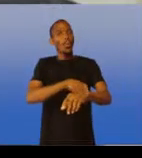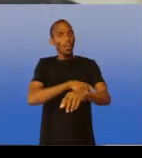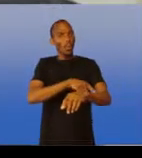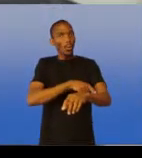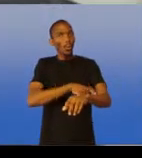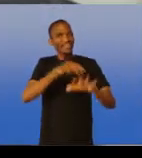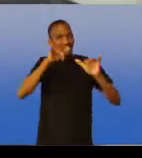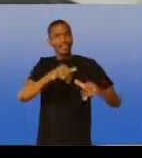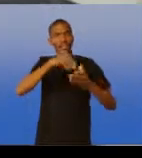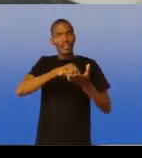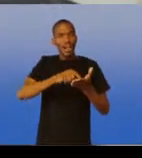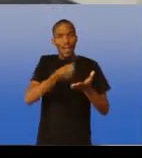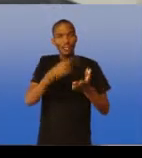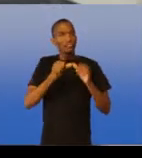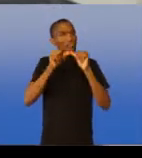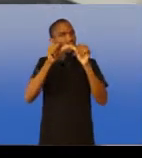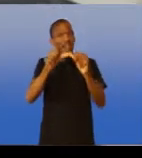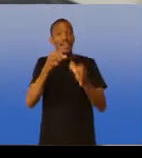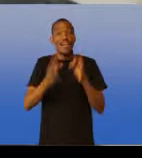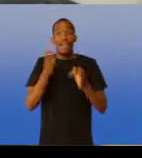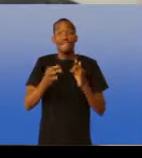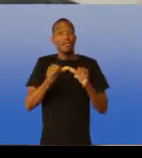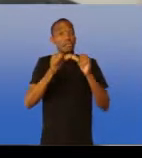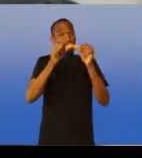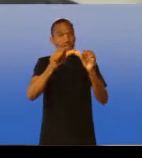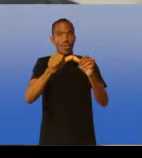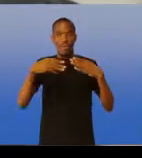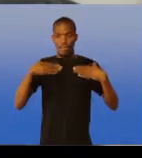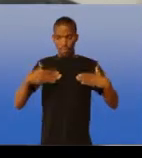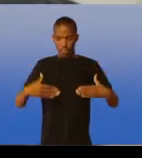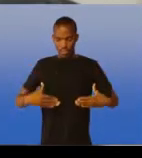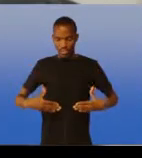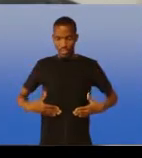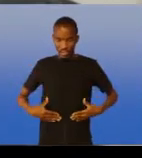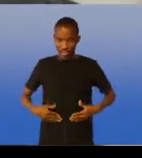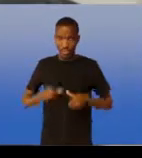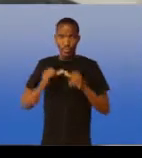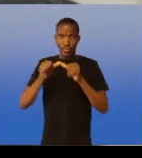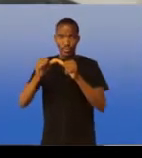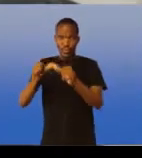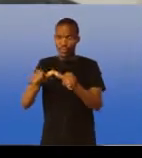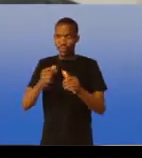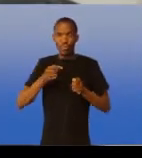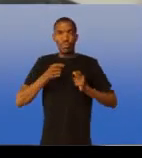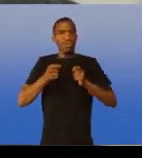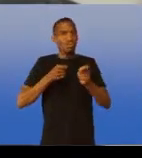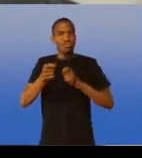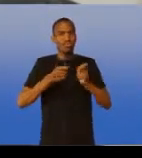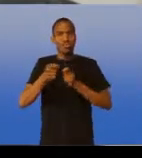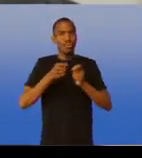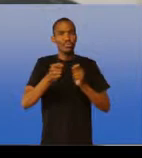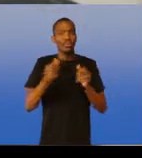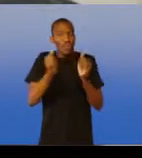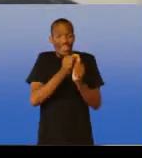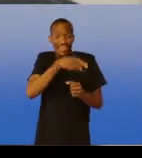It's best for you to go on treatment early, even when your body is still able to manage or deal with the treatment that we